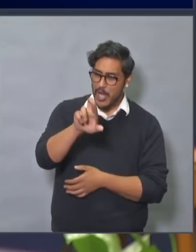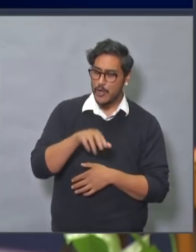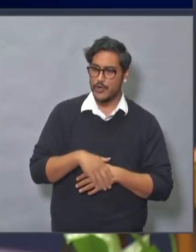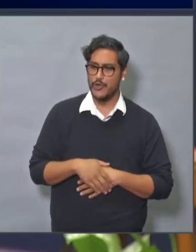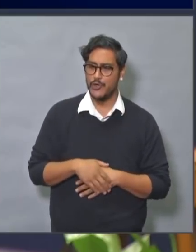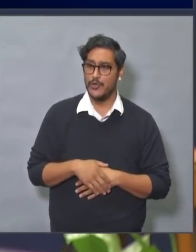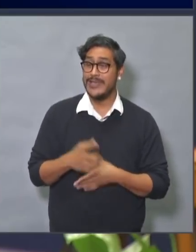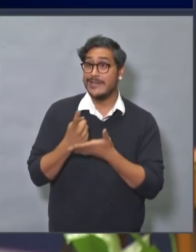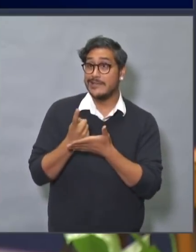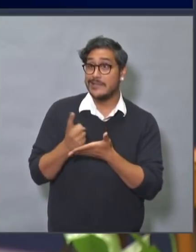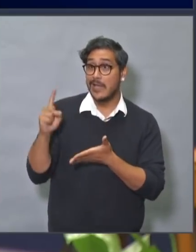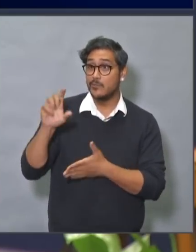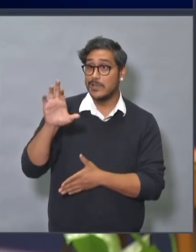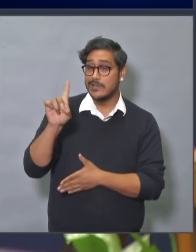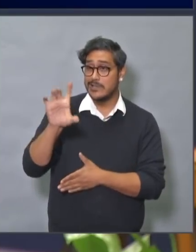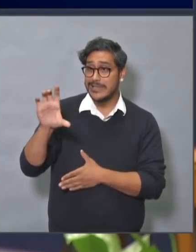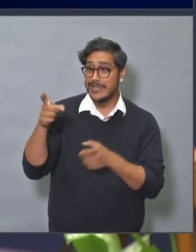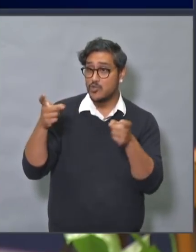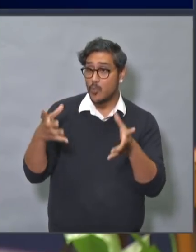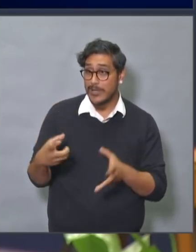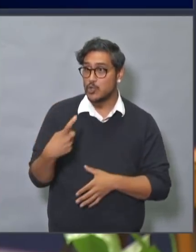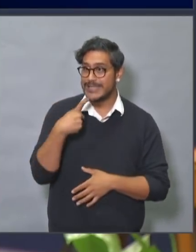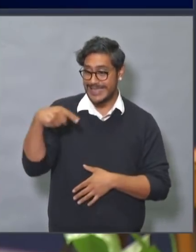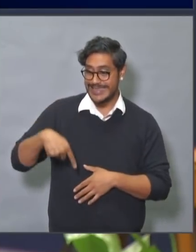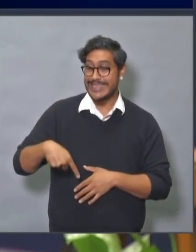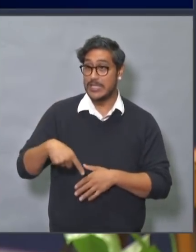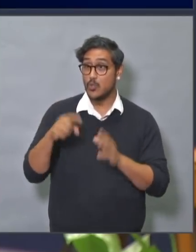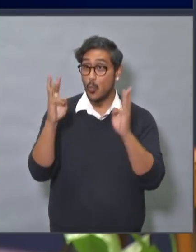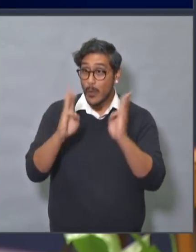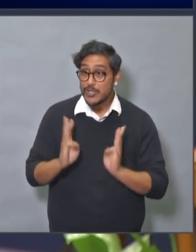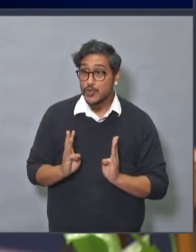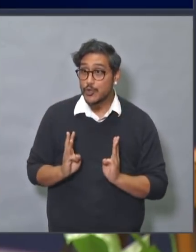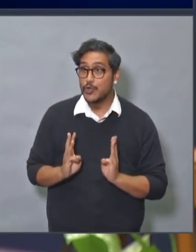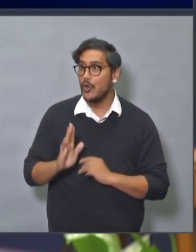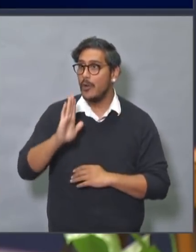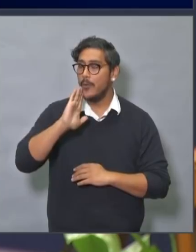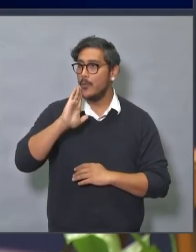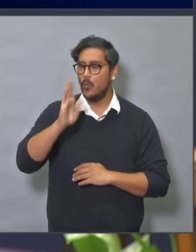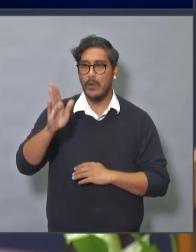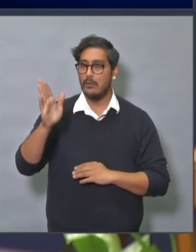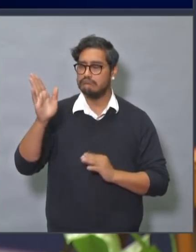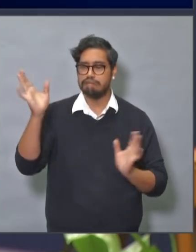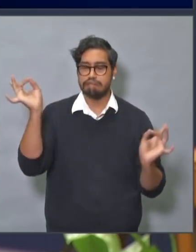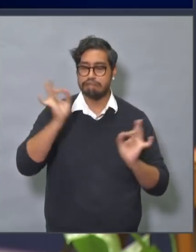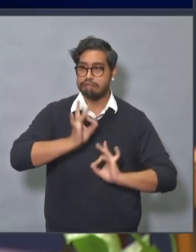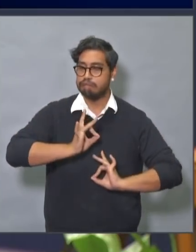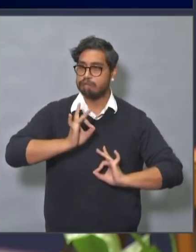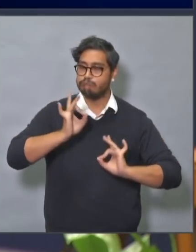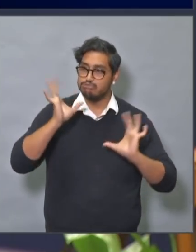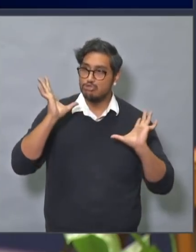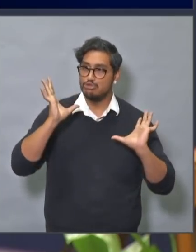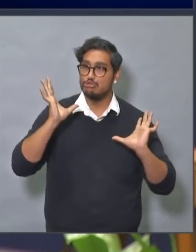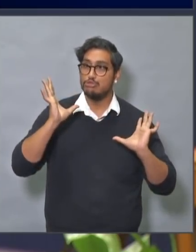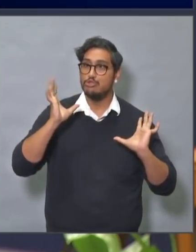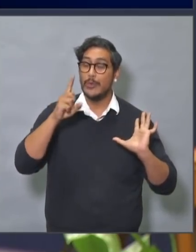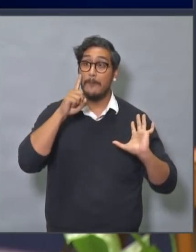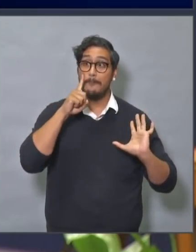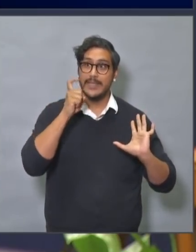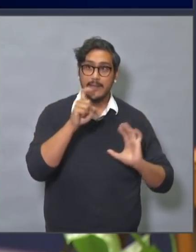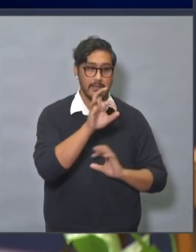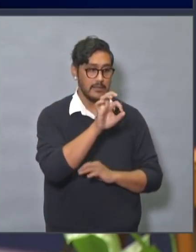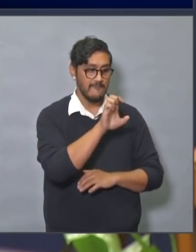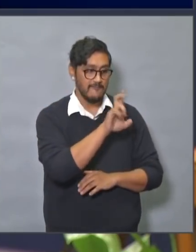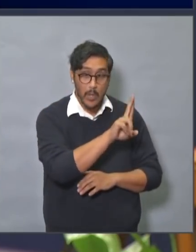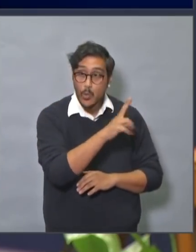Last week, the CDC director said that this winter would end up being basically a catastrophe because of the confluence of the flu